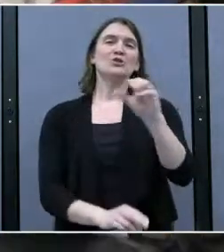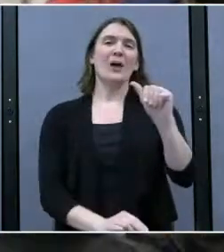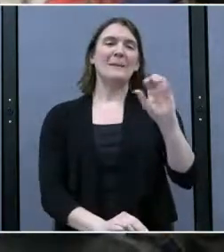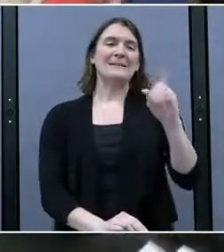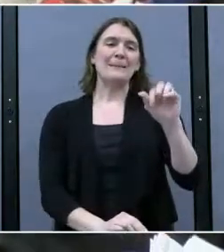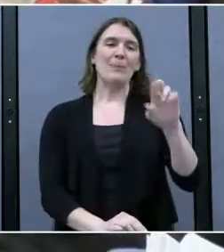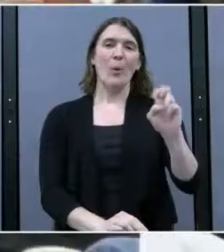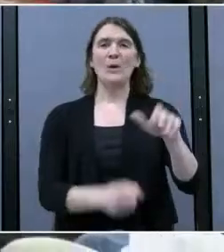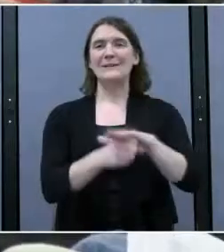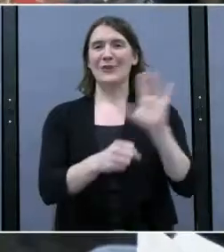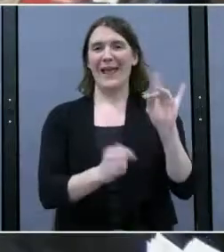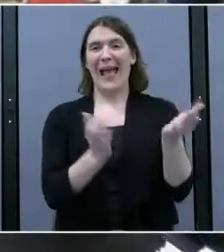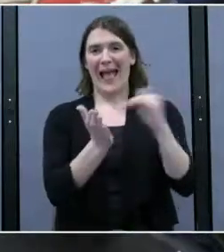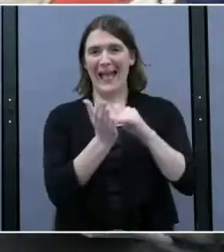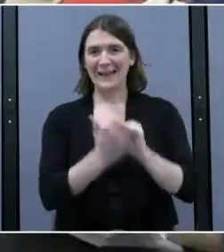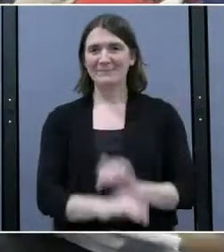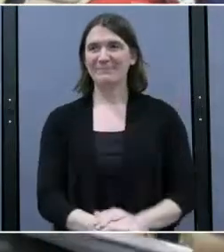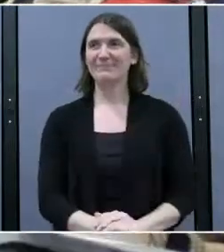Gate again.